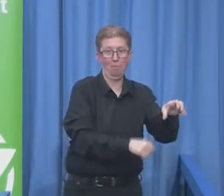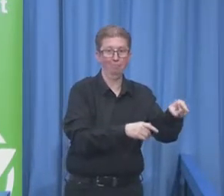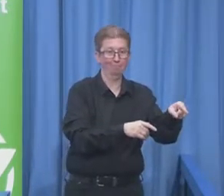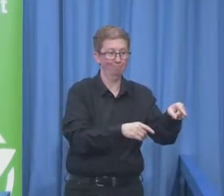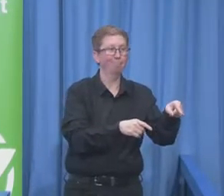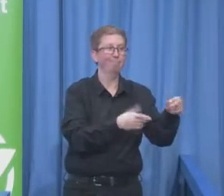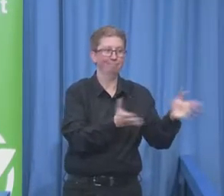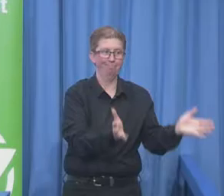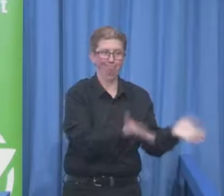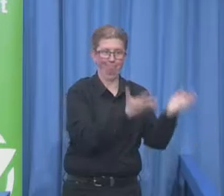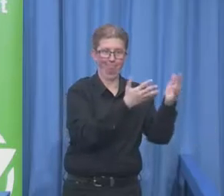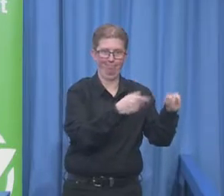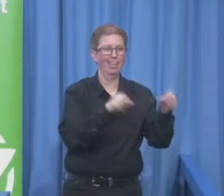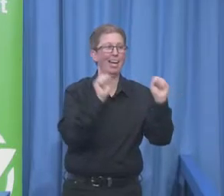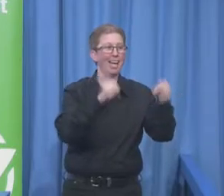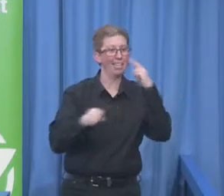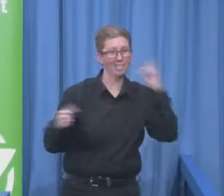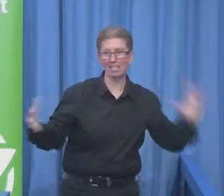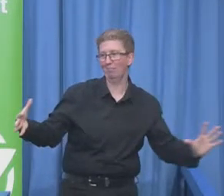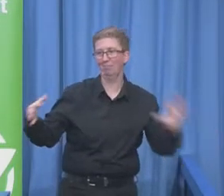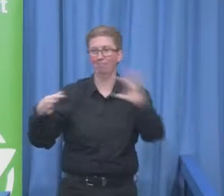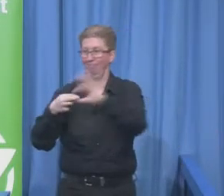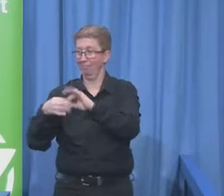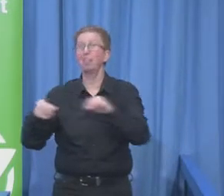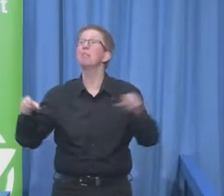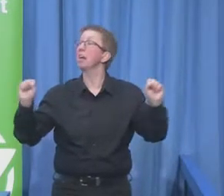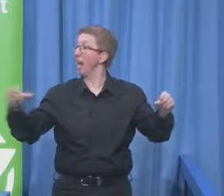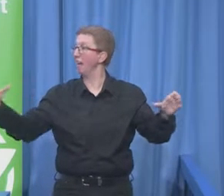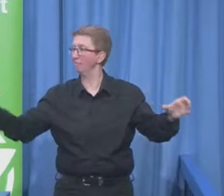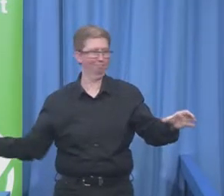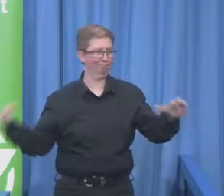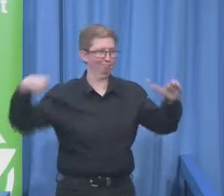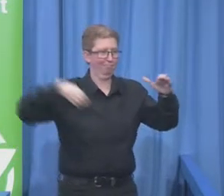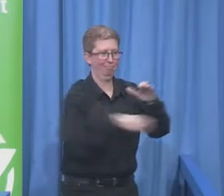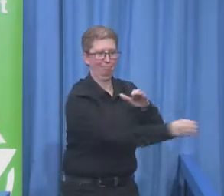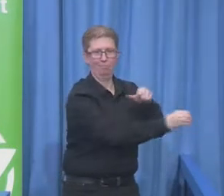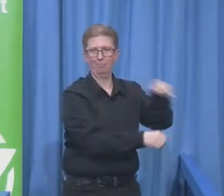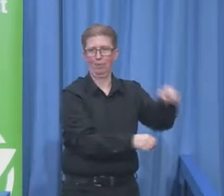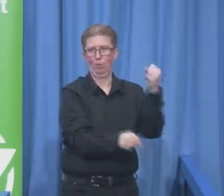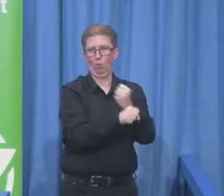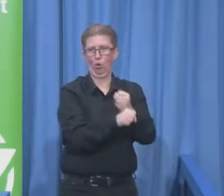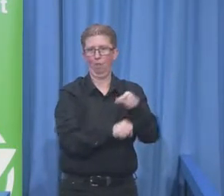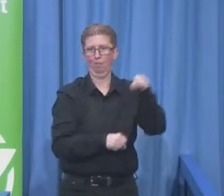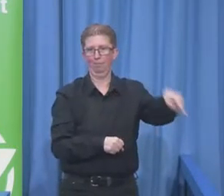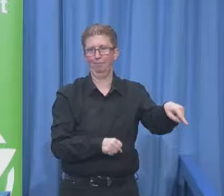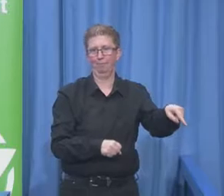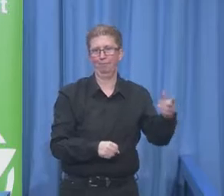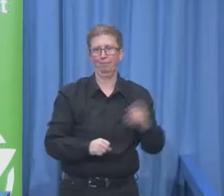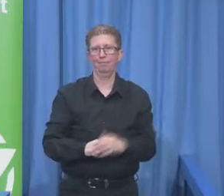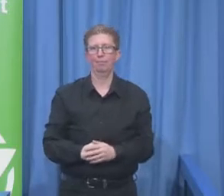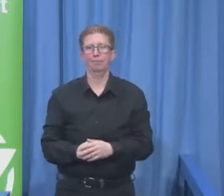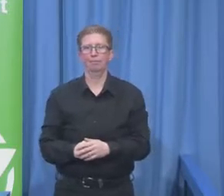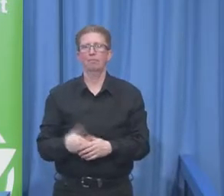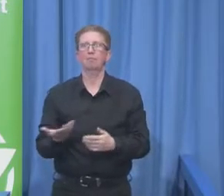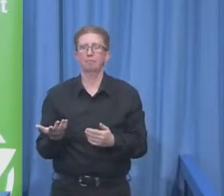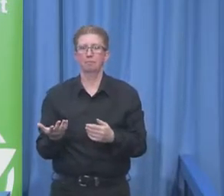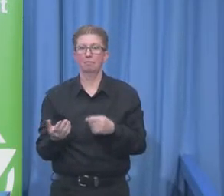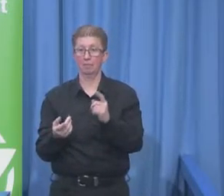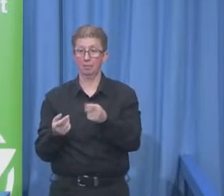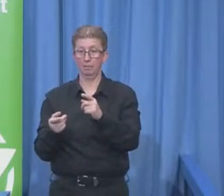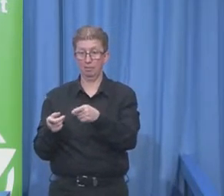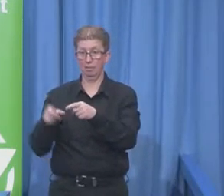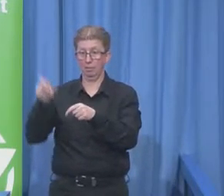own business, to find a loan in an MFI, to start up their own business, and so on. There is much more to tell you. Please